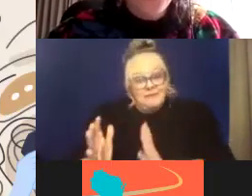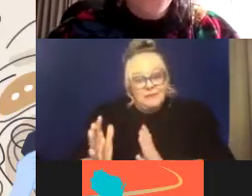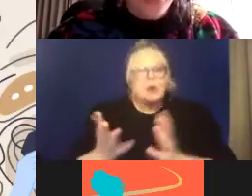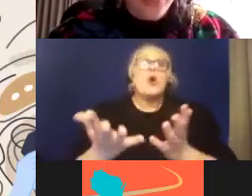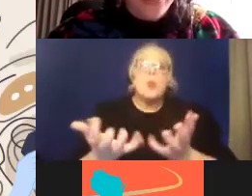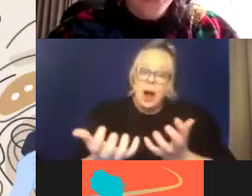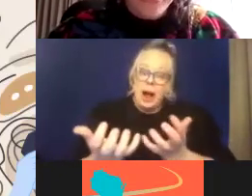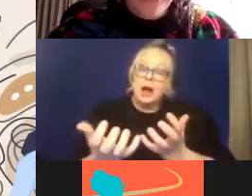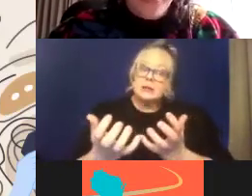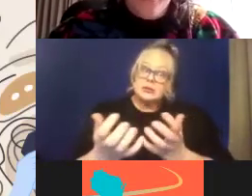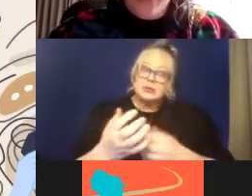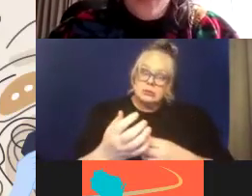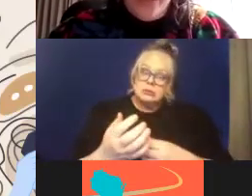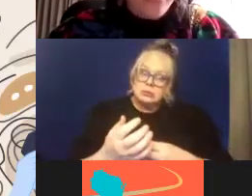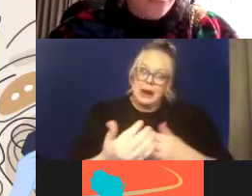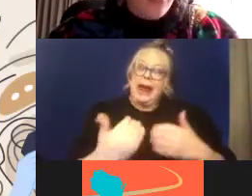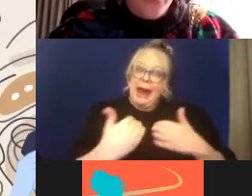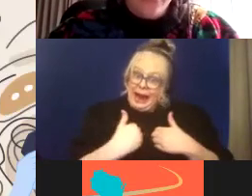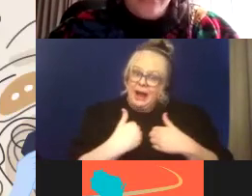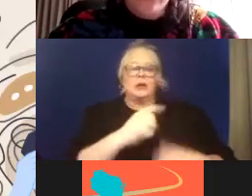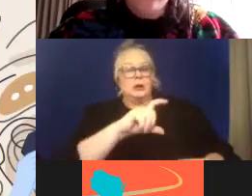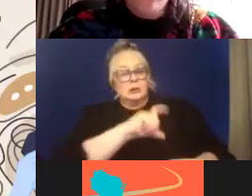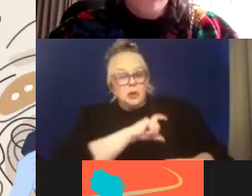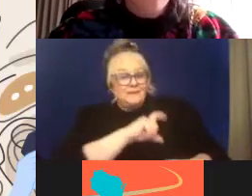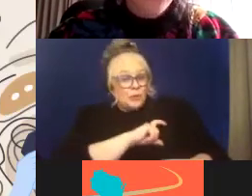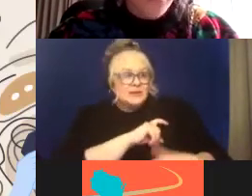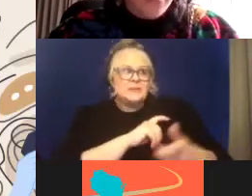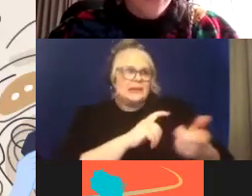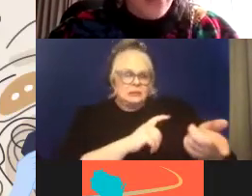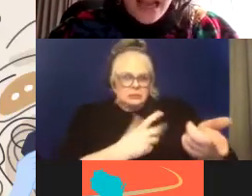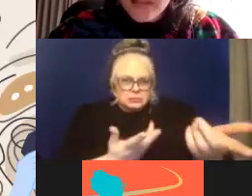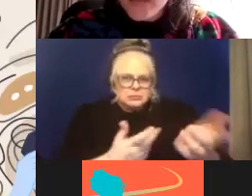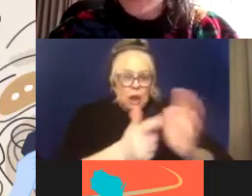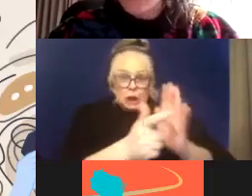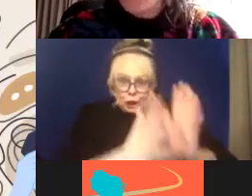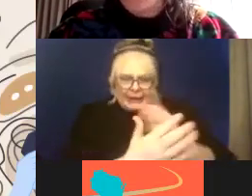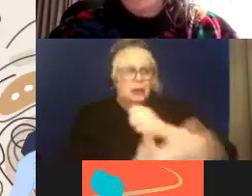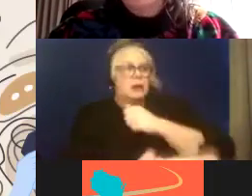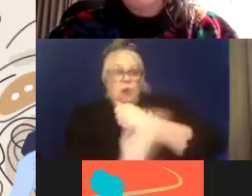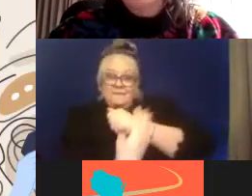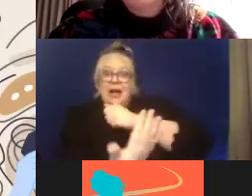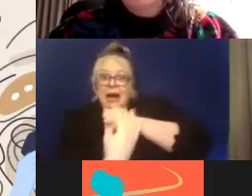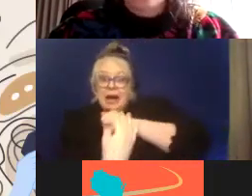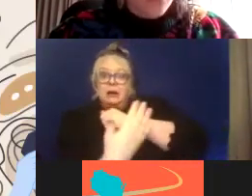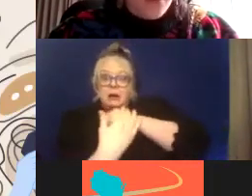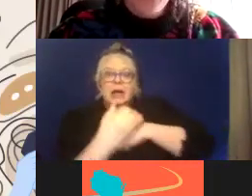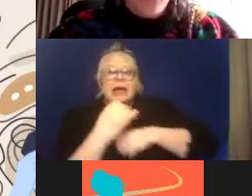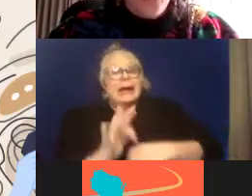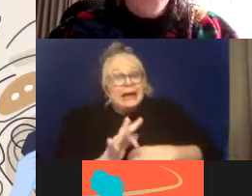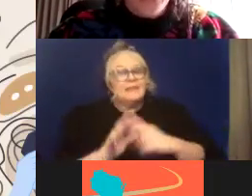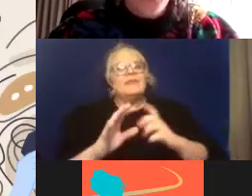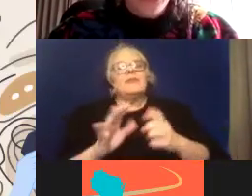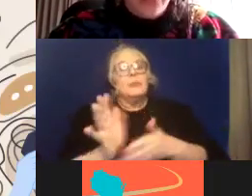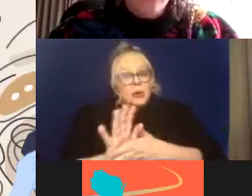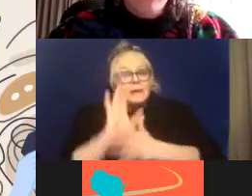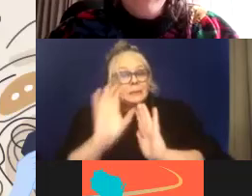want to, or they'd like to receive them in a way that's a little bit less invasive into their lives, that's also a very